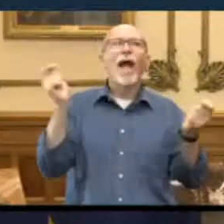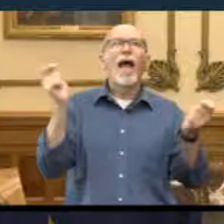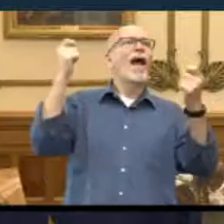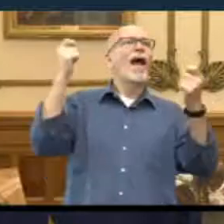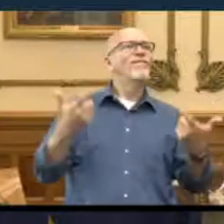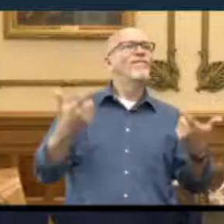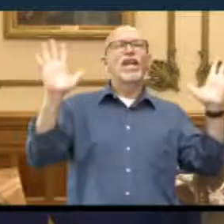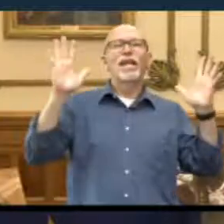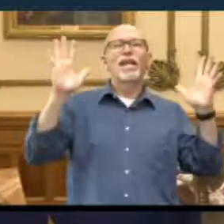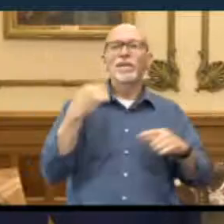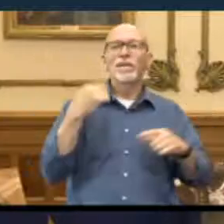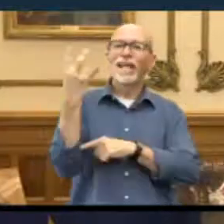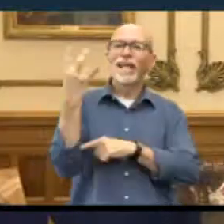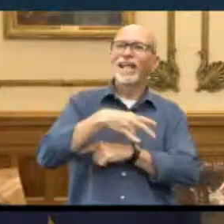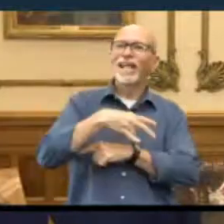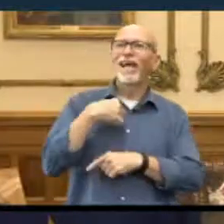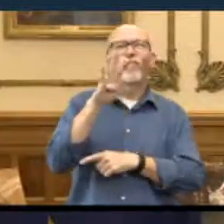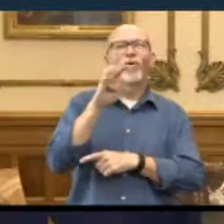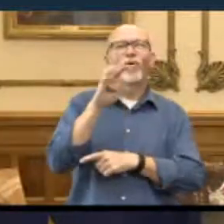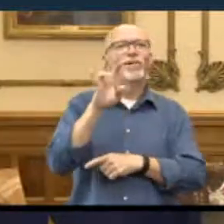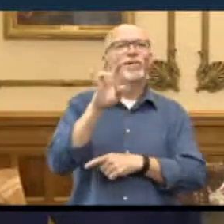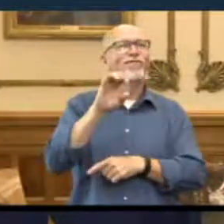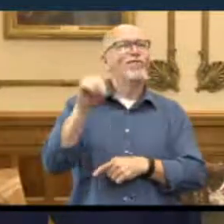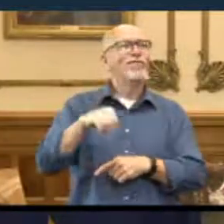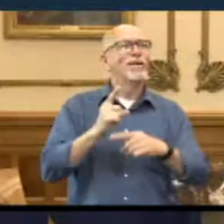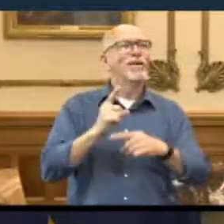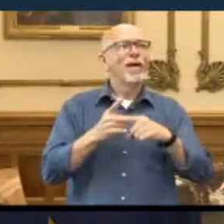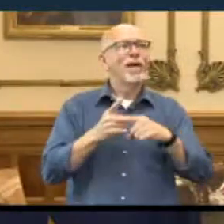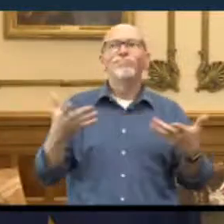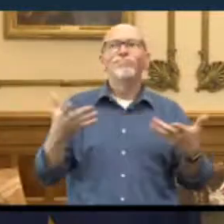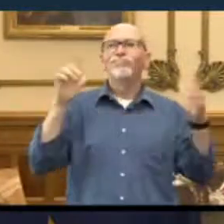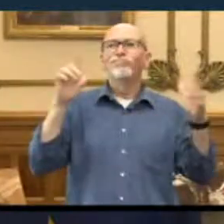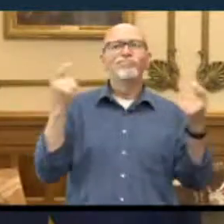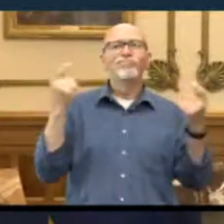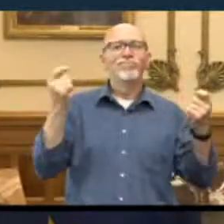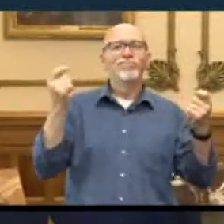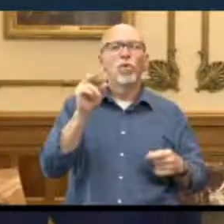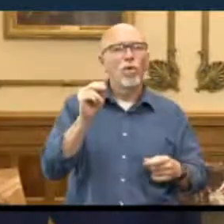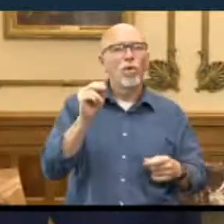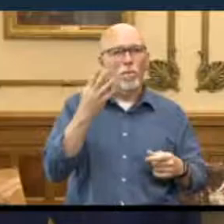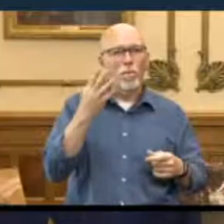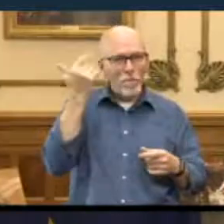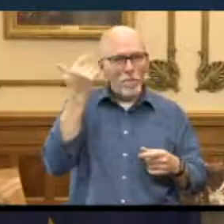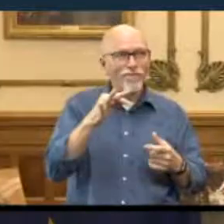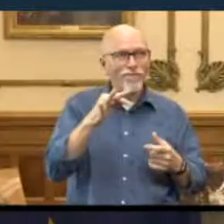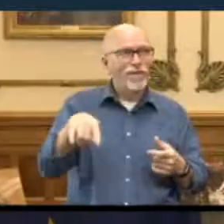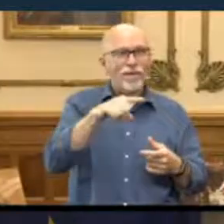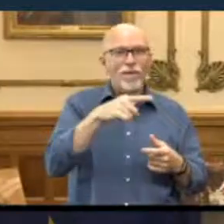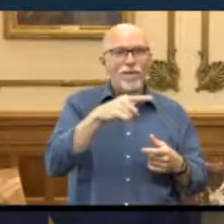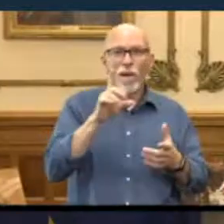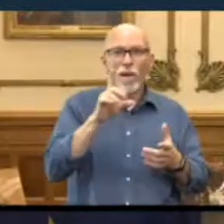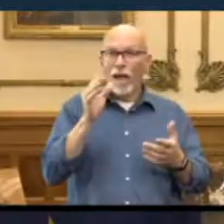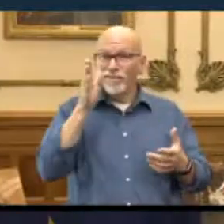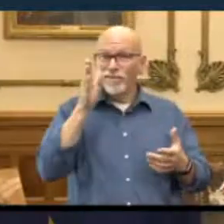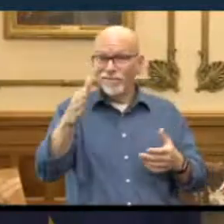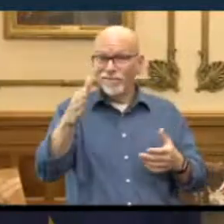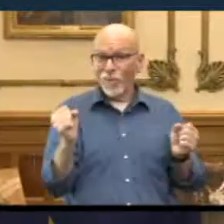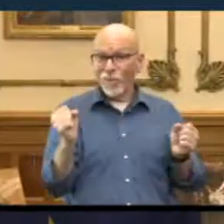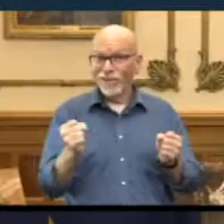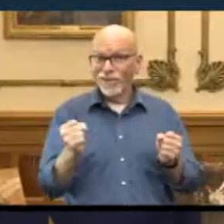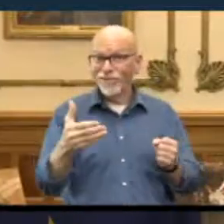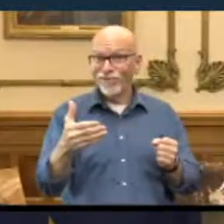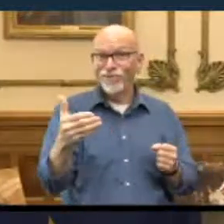at a 7-day 4.7 positivity rate, but it's got to do with what's coming as well,